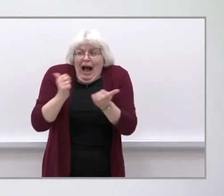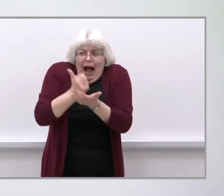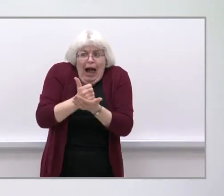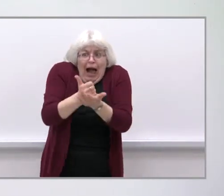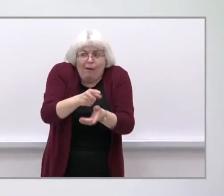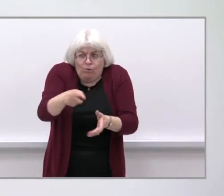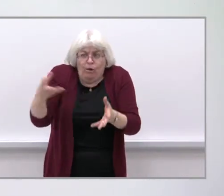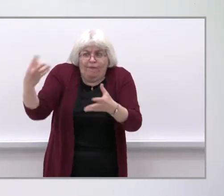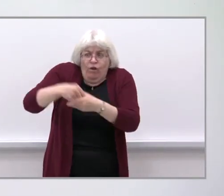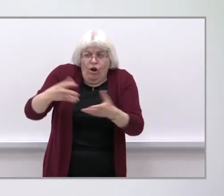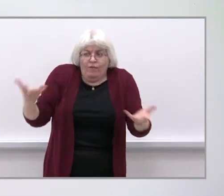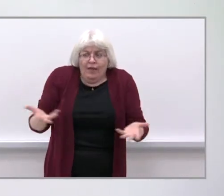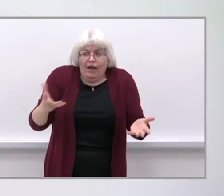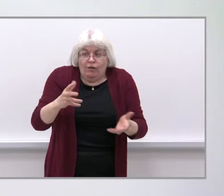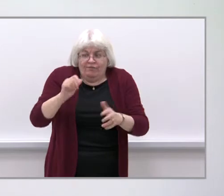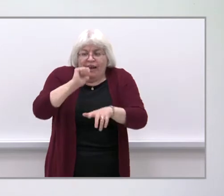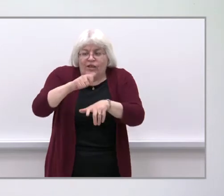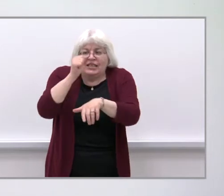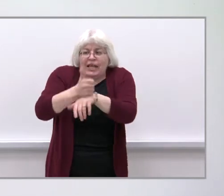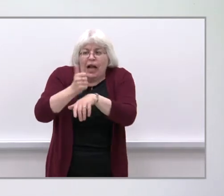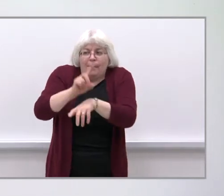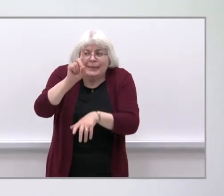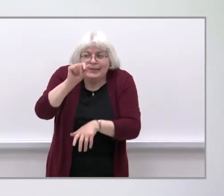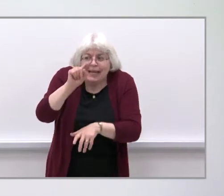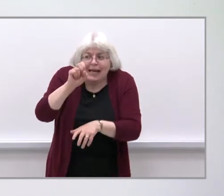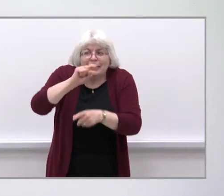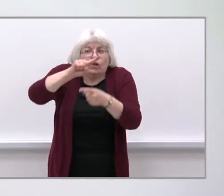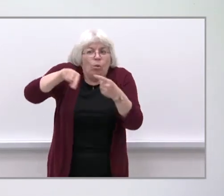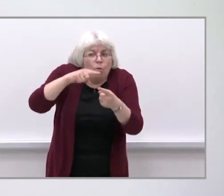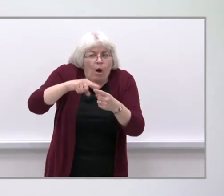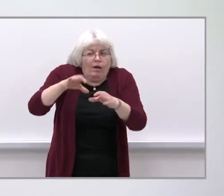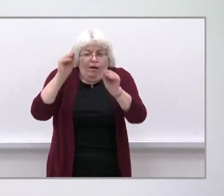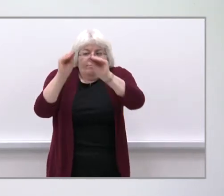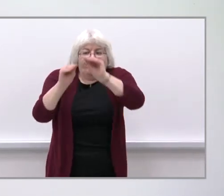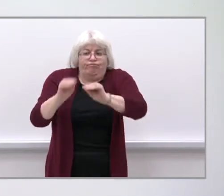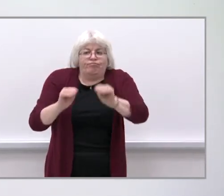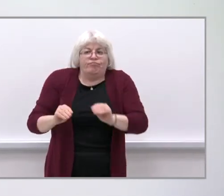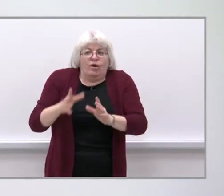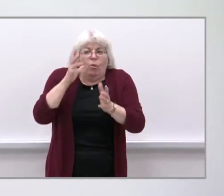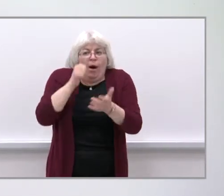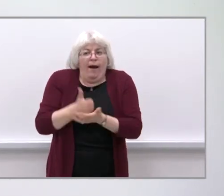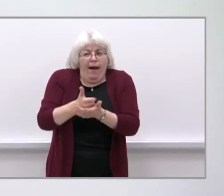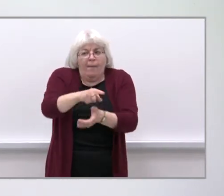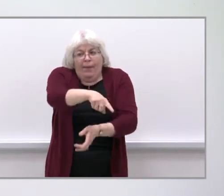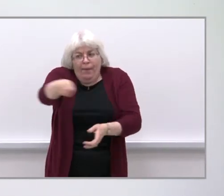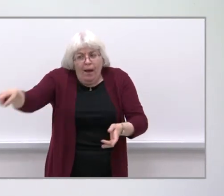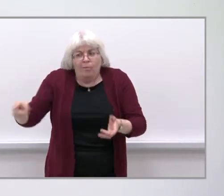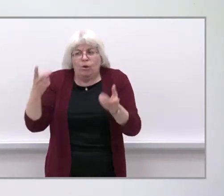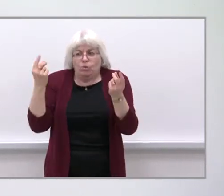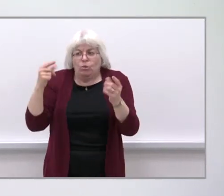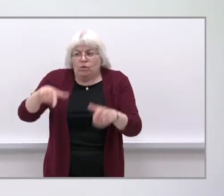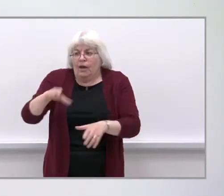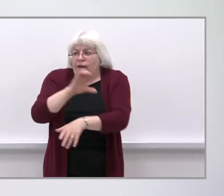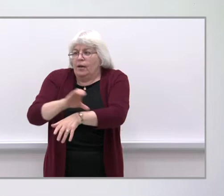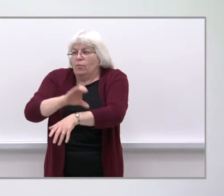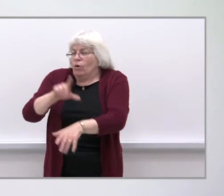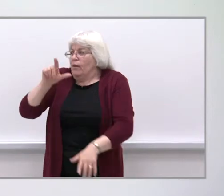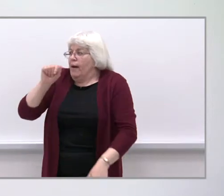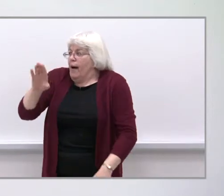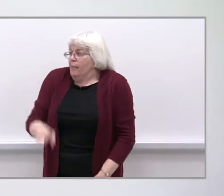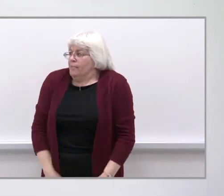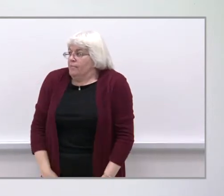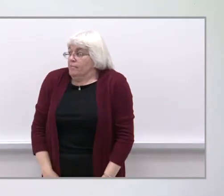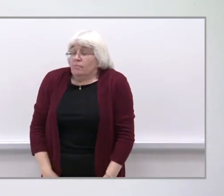doing now with the Nova Scotia Legislature, maybe setting up dates and having these consultation meetings, and